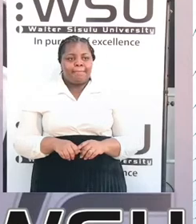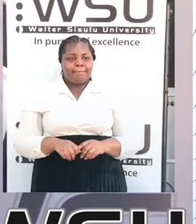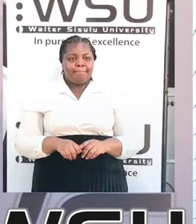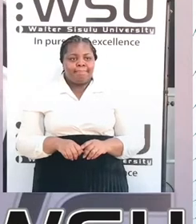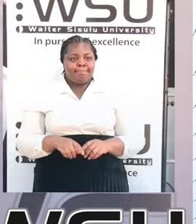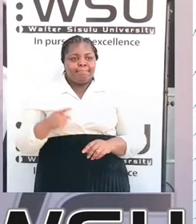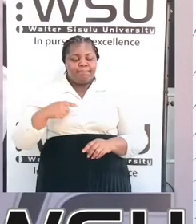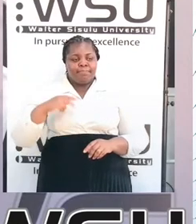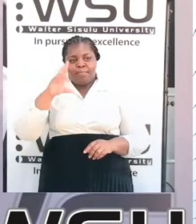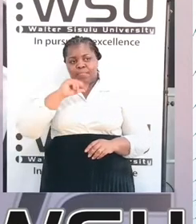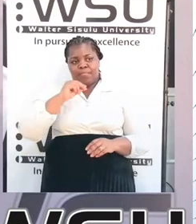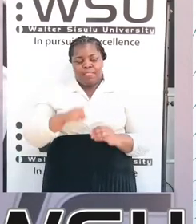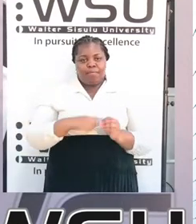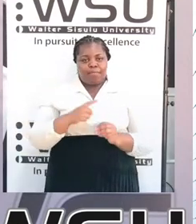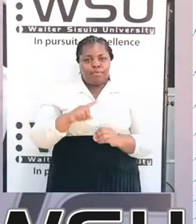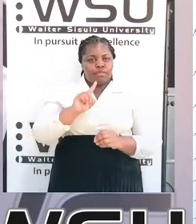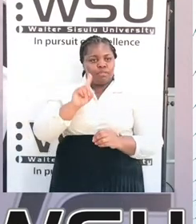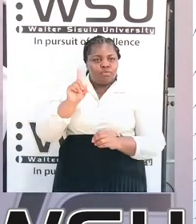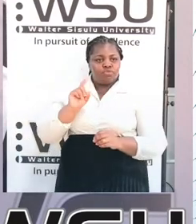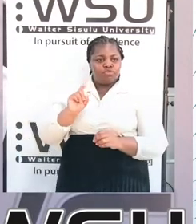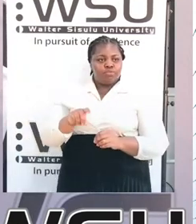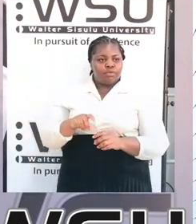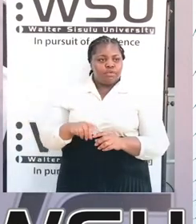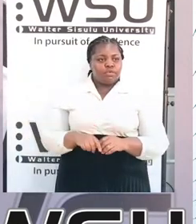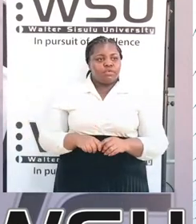I spoke about the question mark,